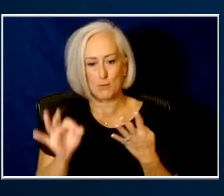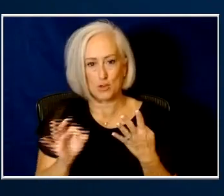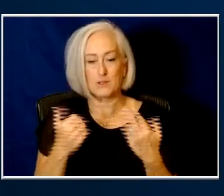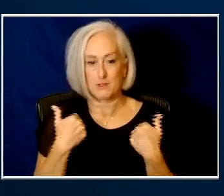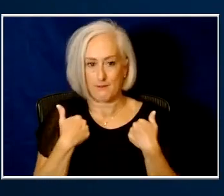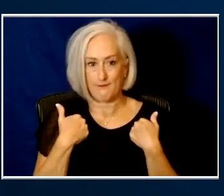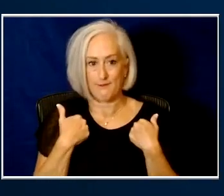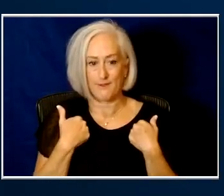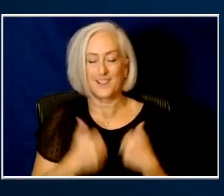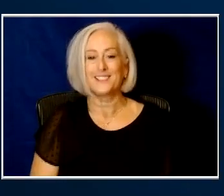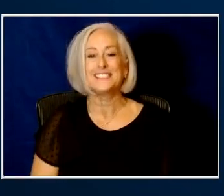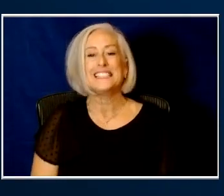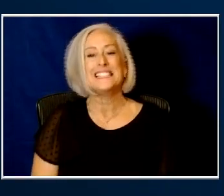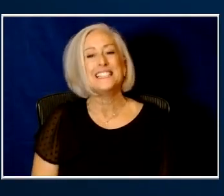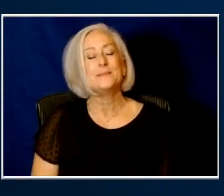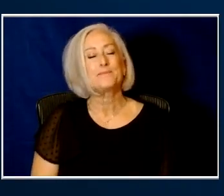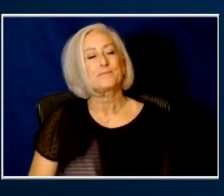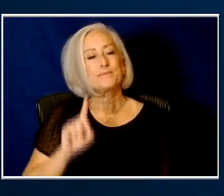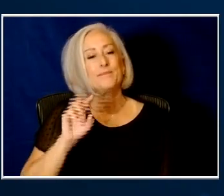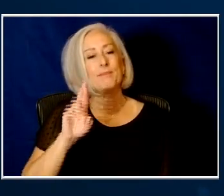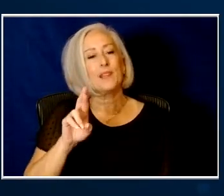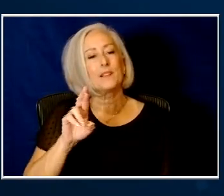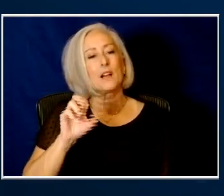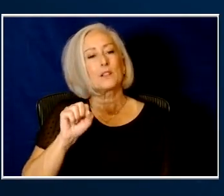And All right. Dr. Stites, I have a question though.